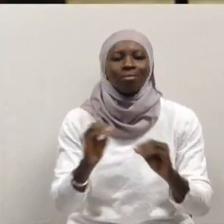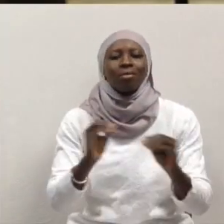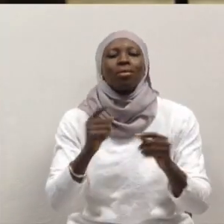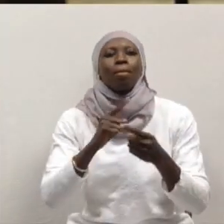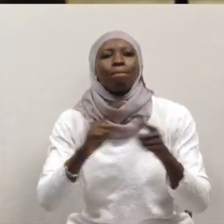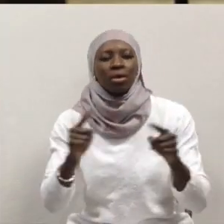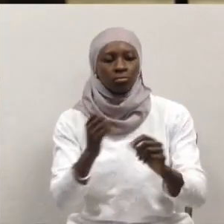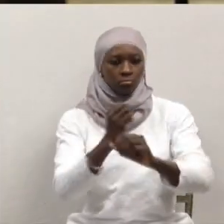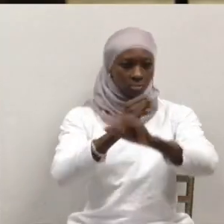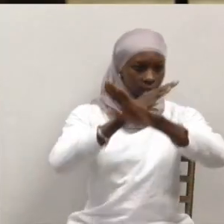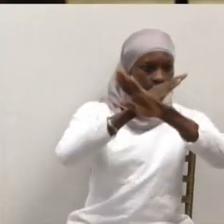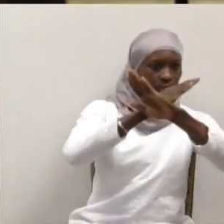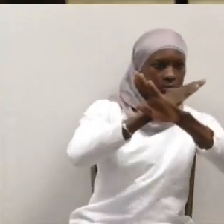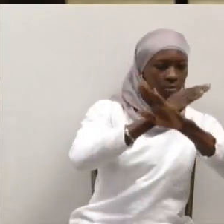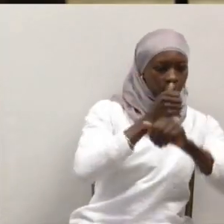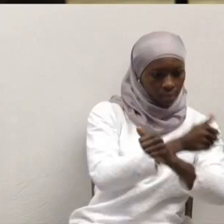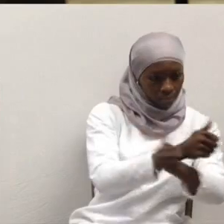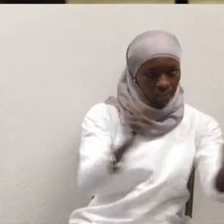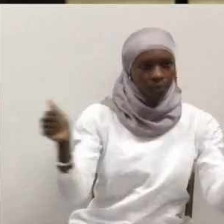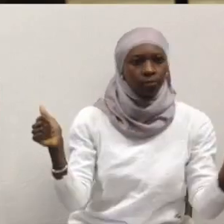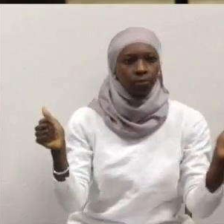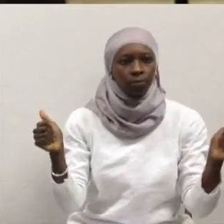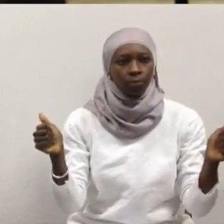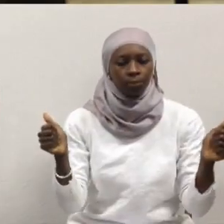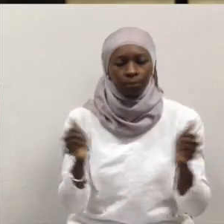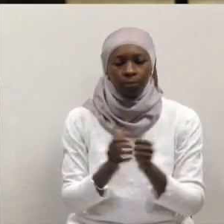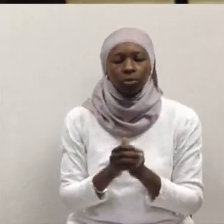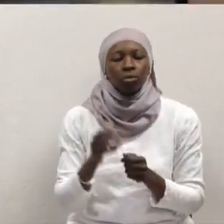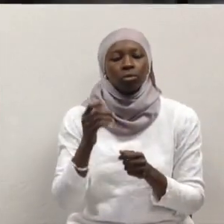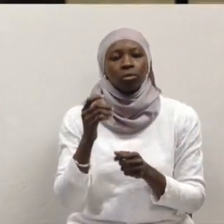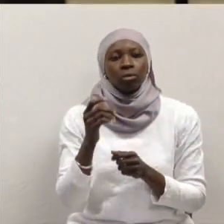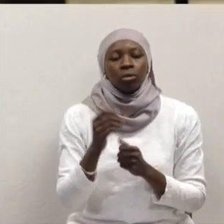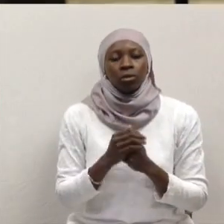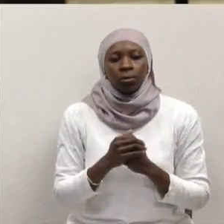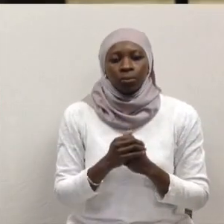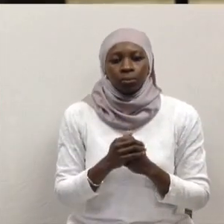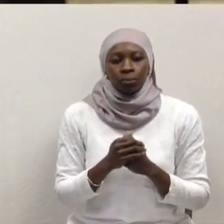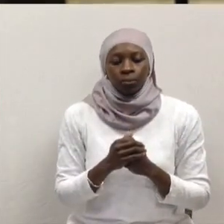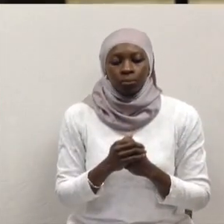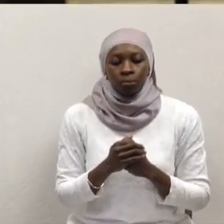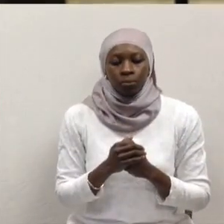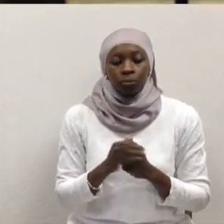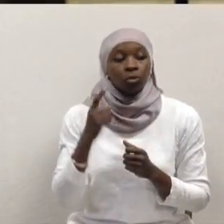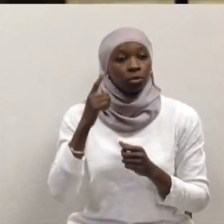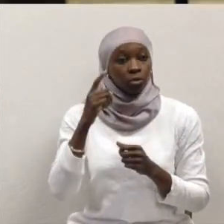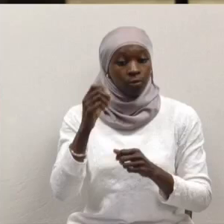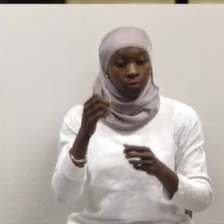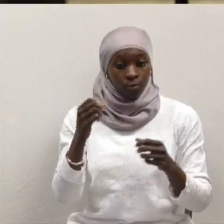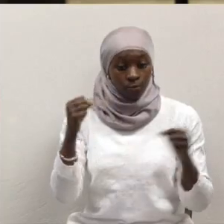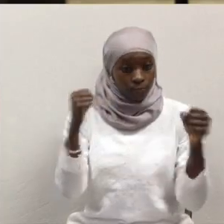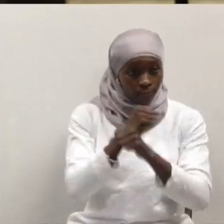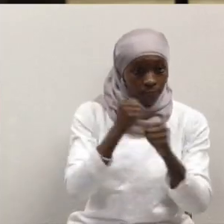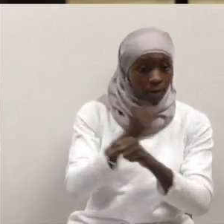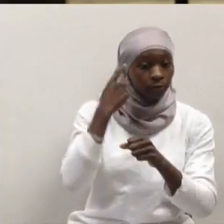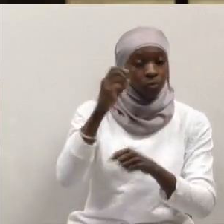attention, that a fight in Islam is not supposed to be a fight of aggression, a